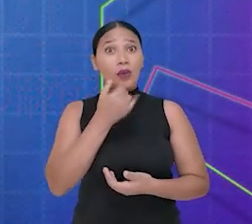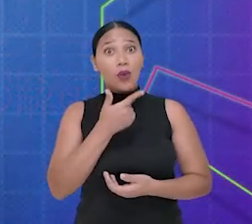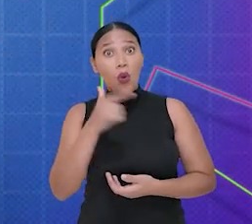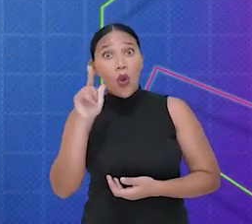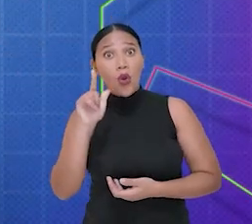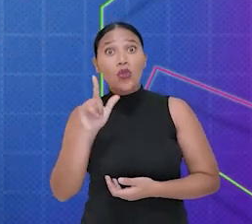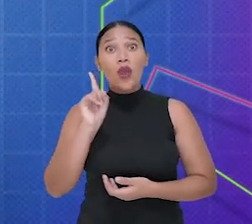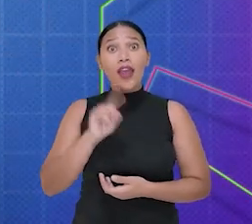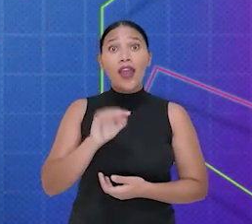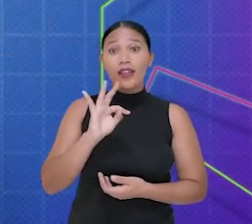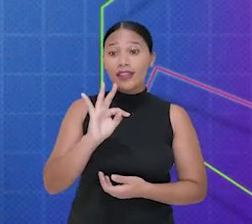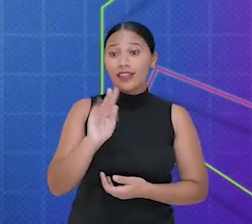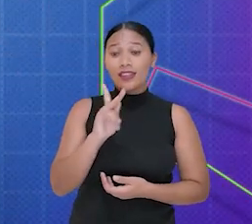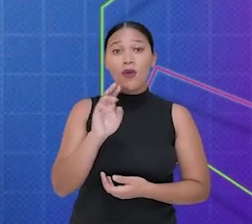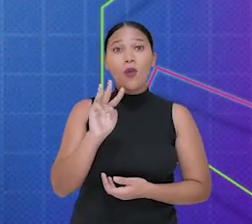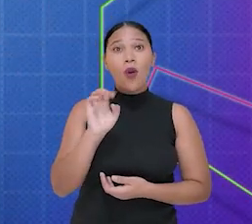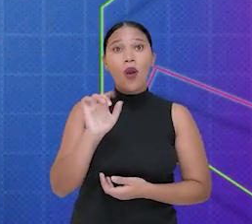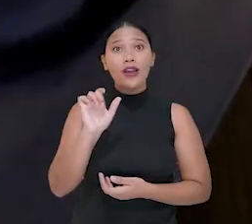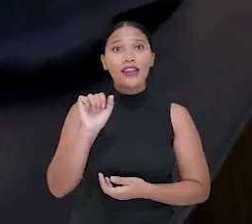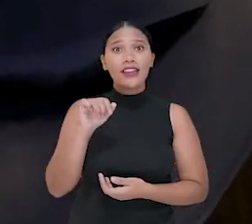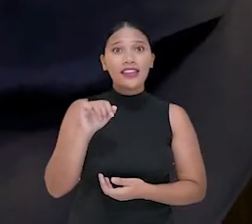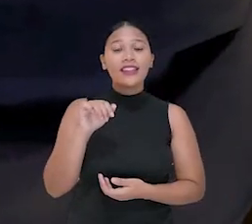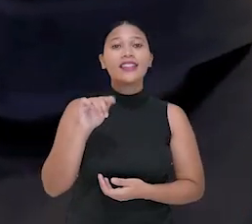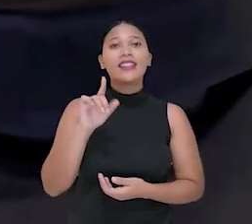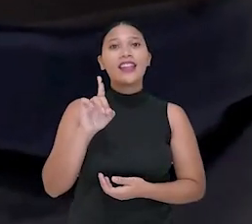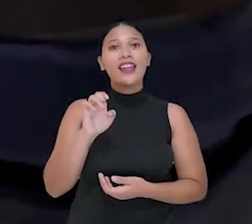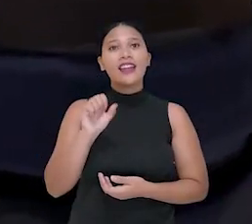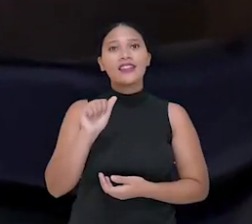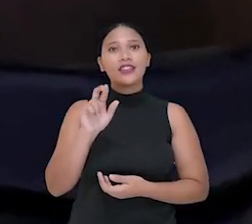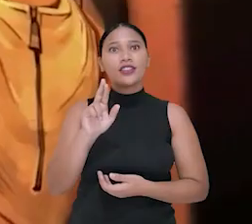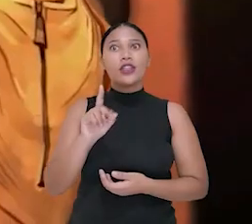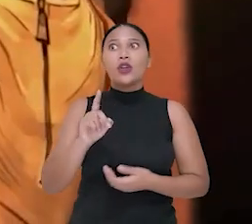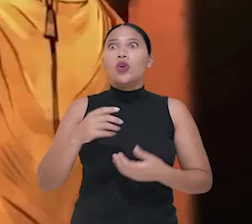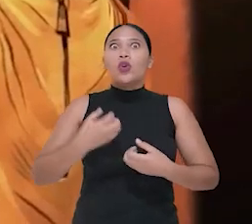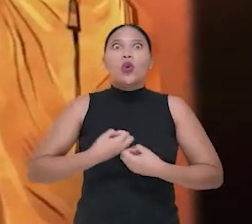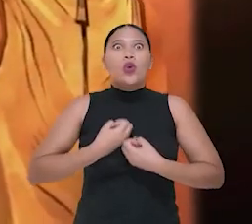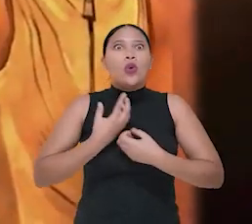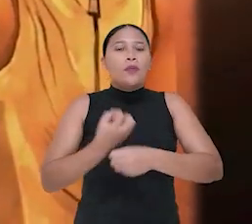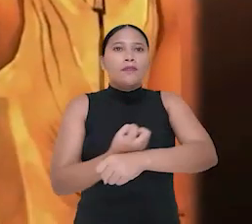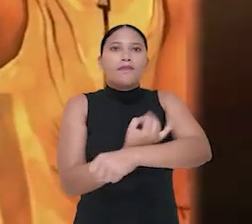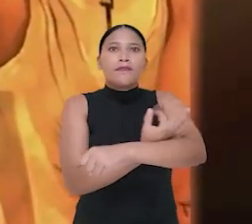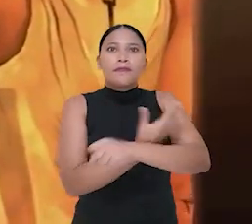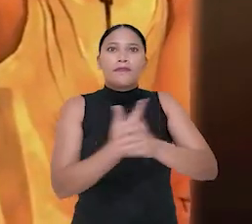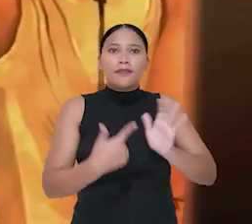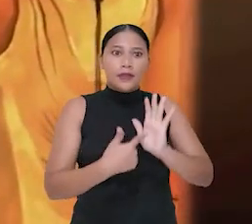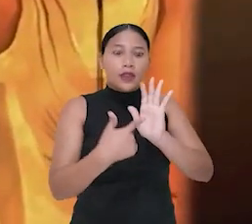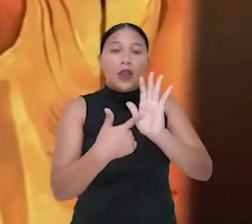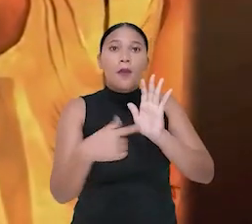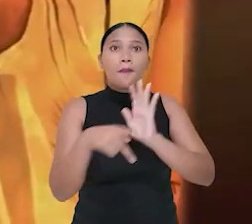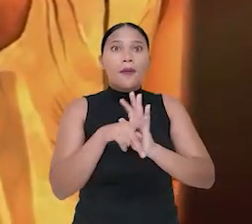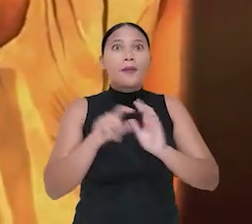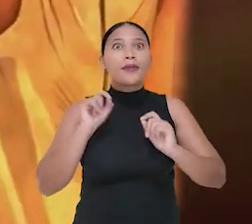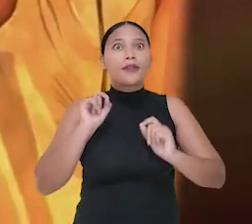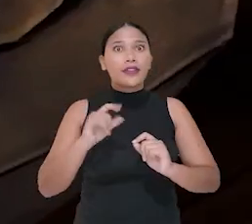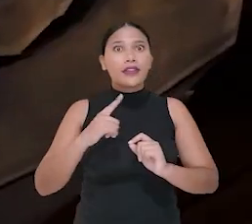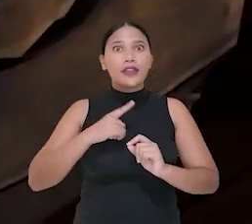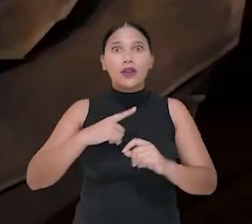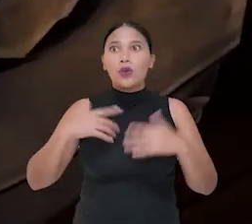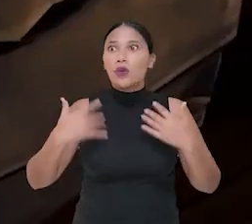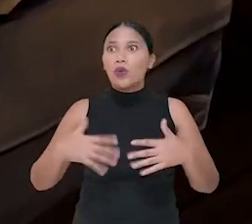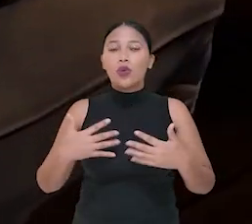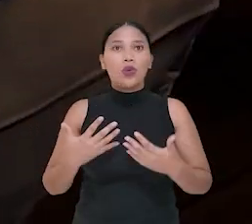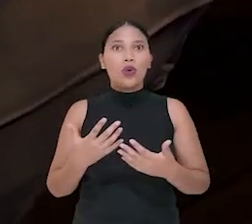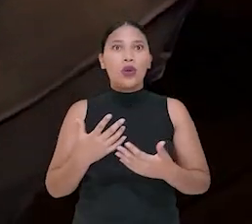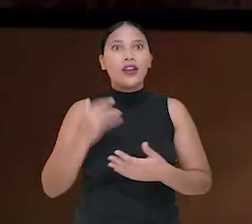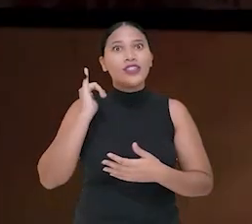É o jogo The Walking Dead, onde as cutscenes apresentam cenas intensas e emocionantes, ajudando a transmitir a narrativa de forma impactante